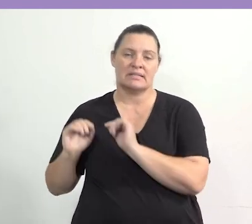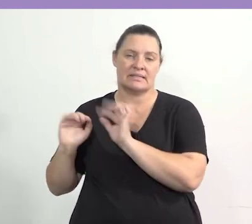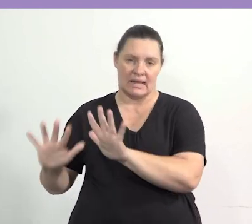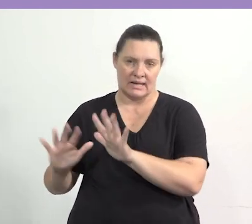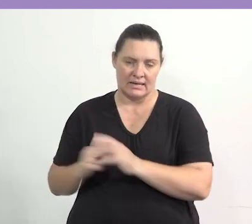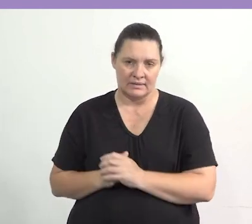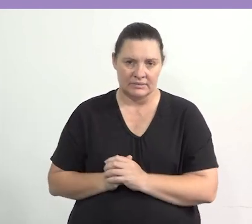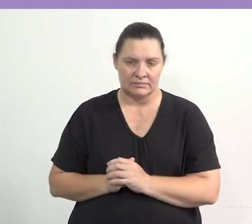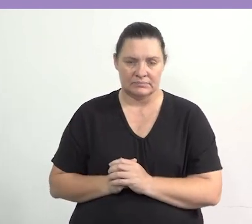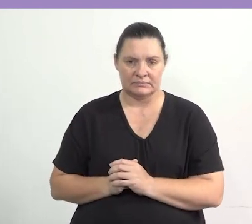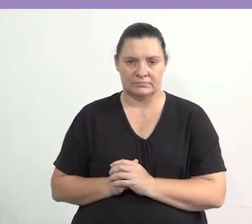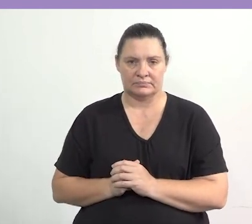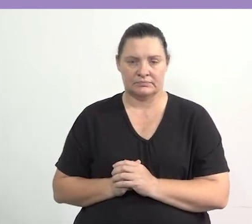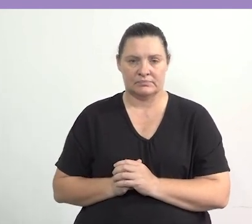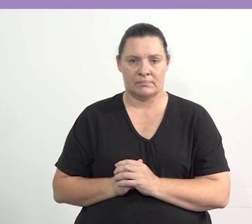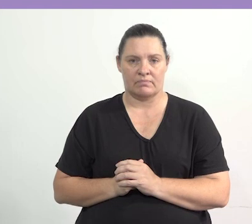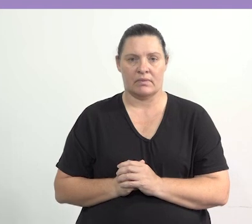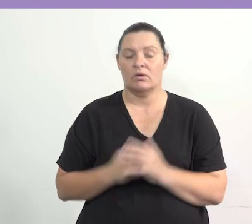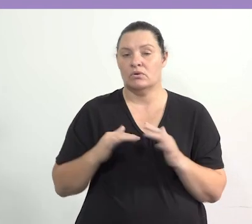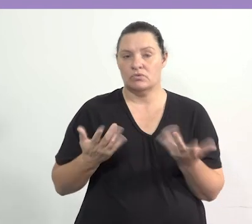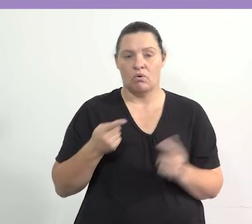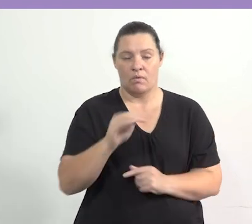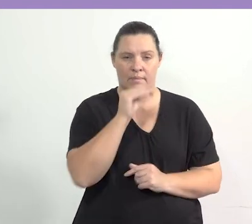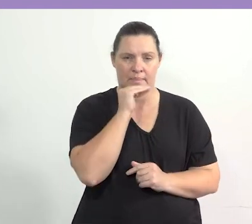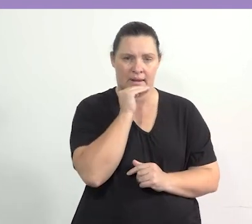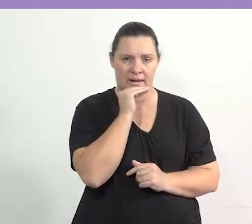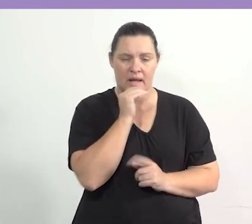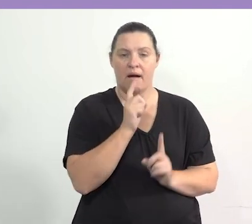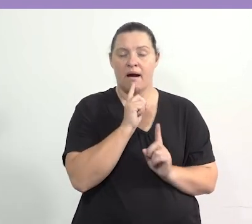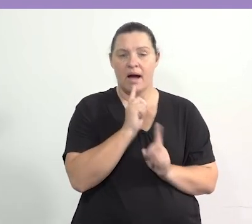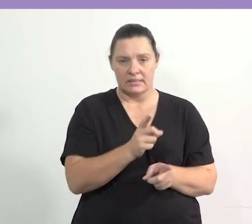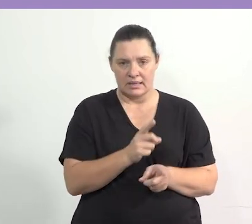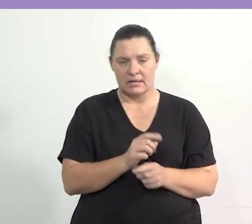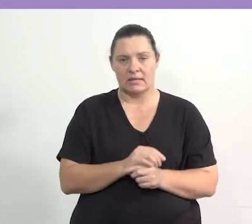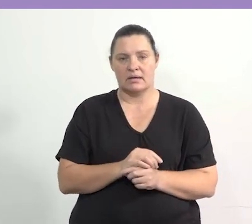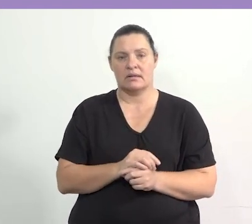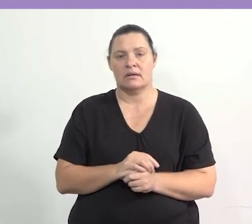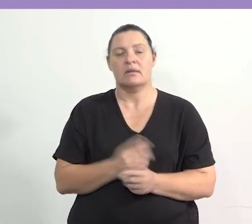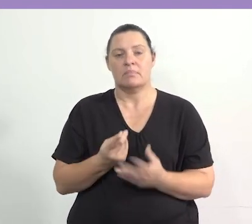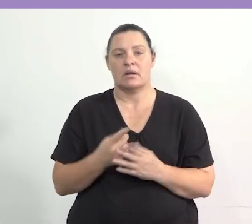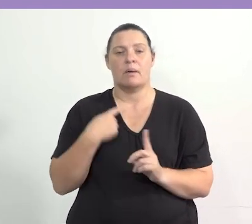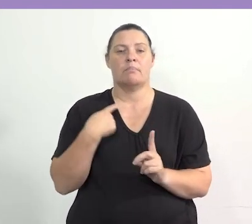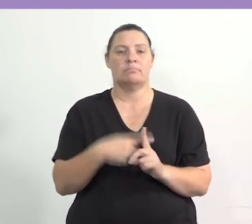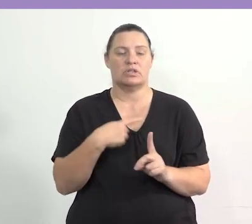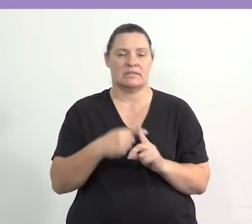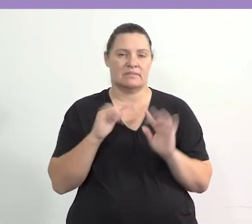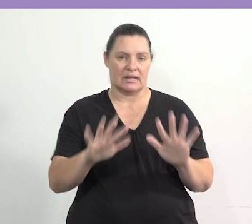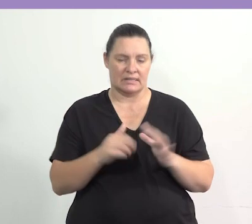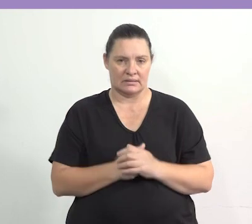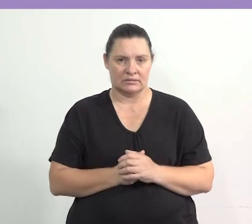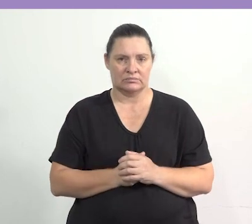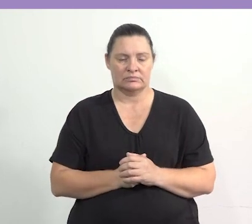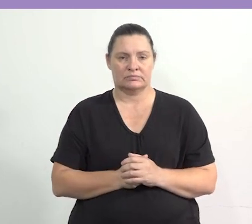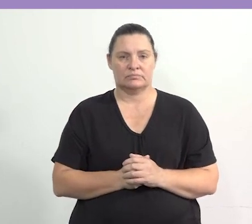5? Yes, the answer is 10. So this means that our answer is going to be a positive